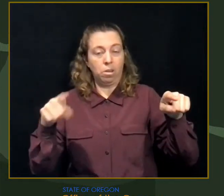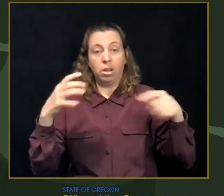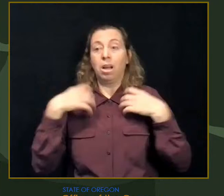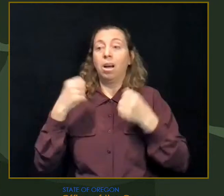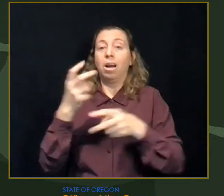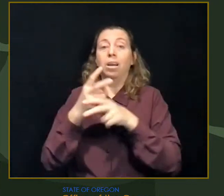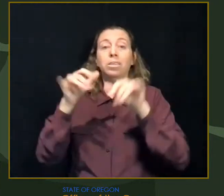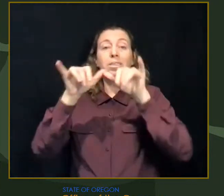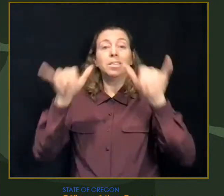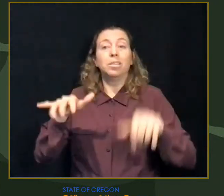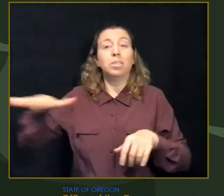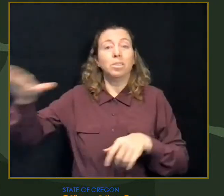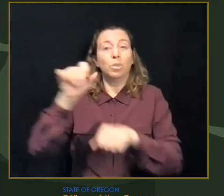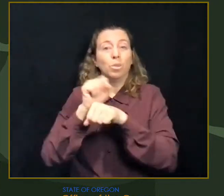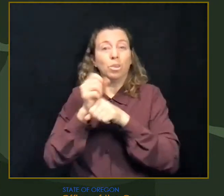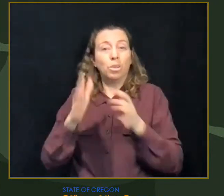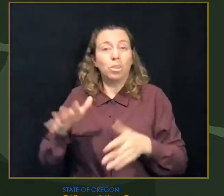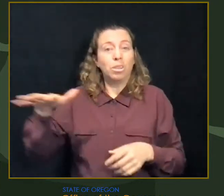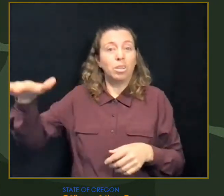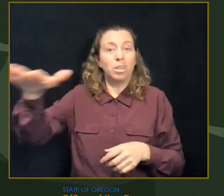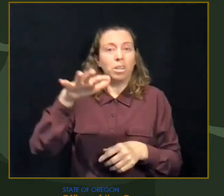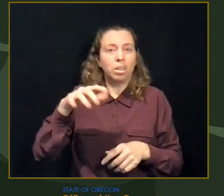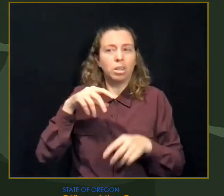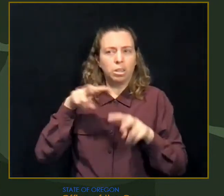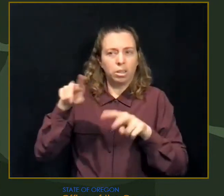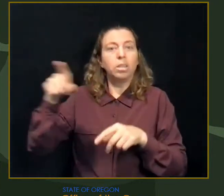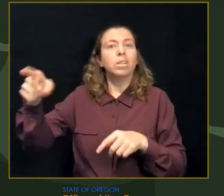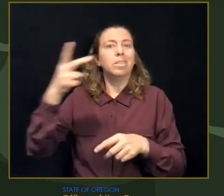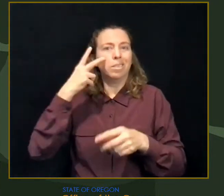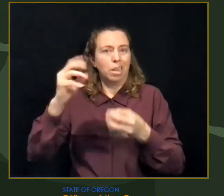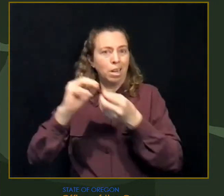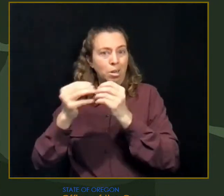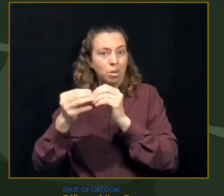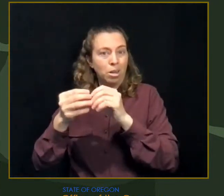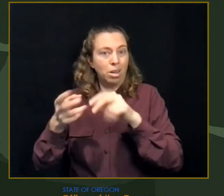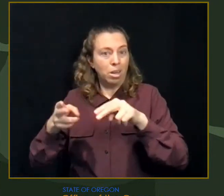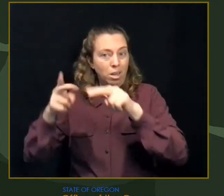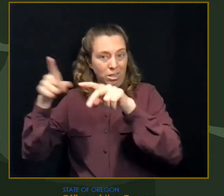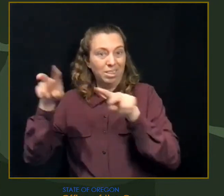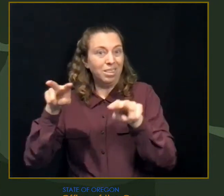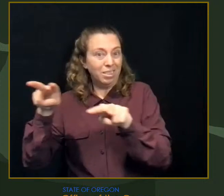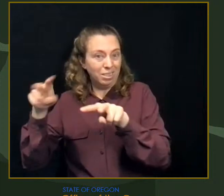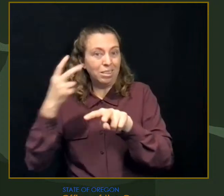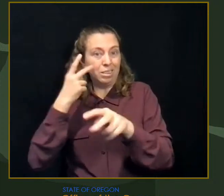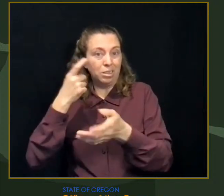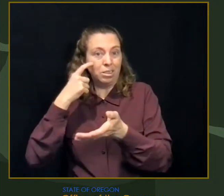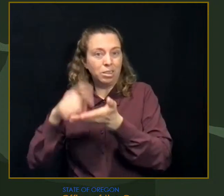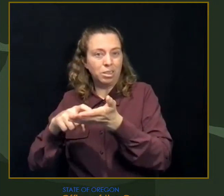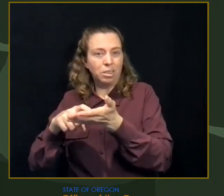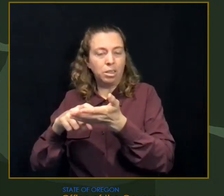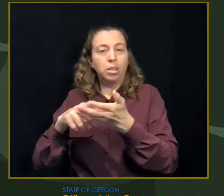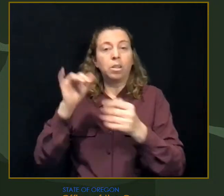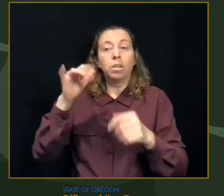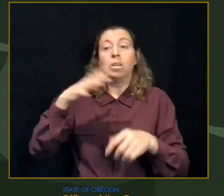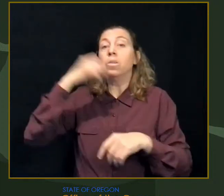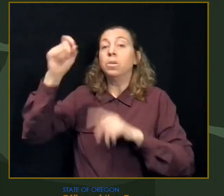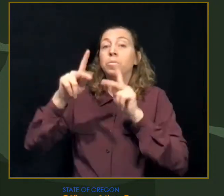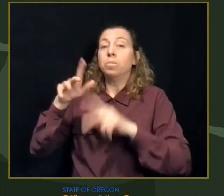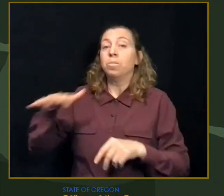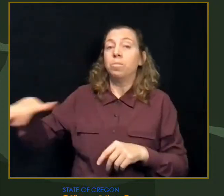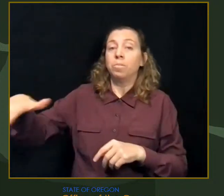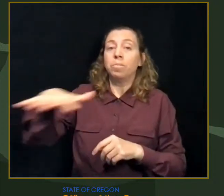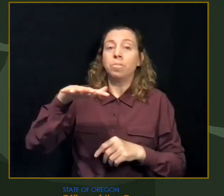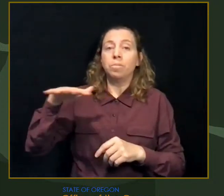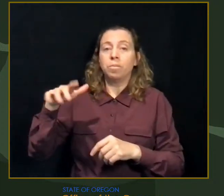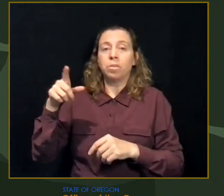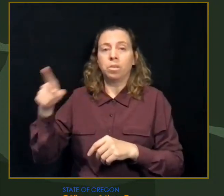quickly see a following increase in hospitalizations. Knowing that our older population is not as likely to be hospitalized now as